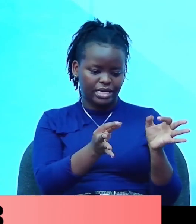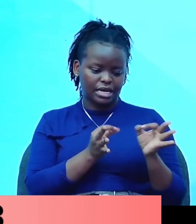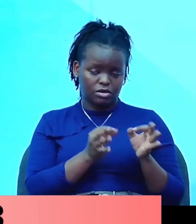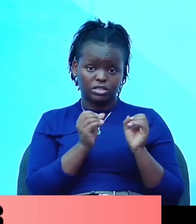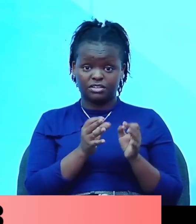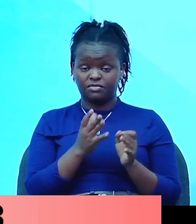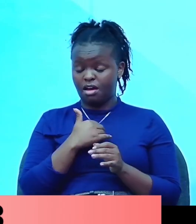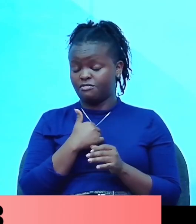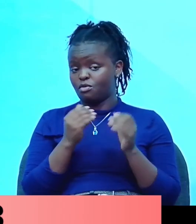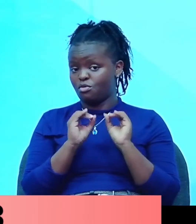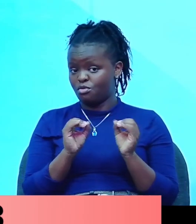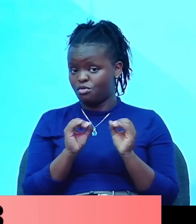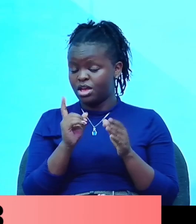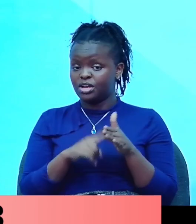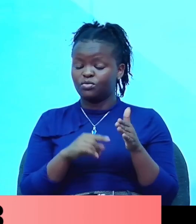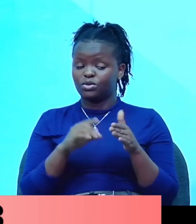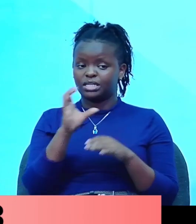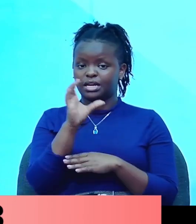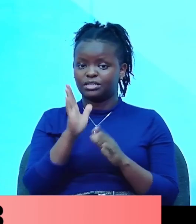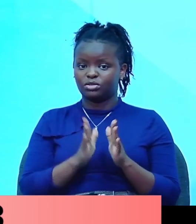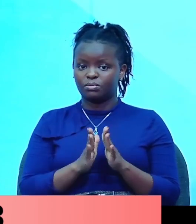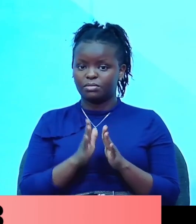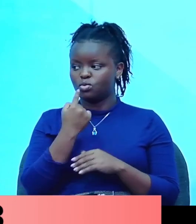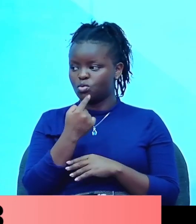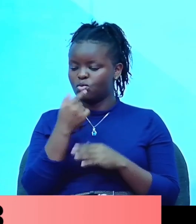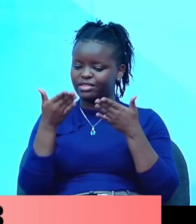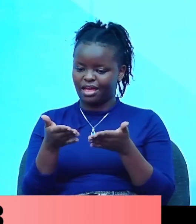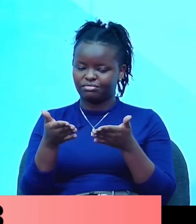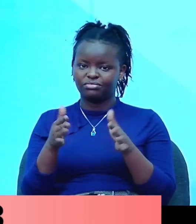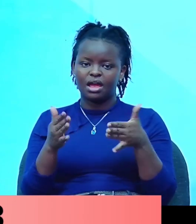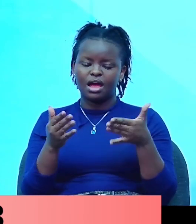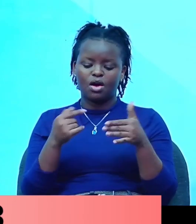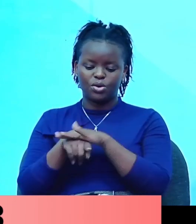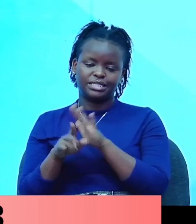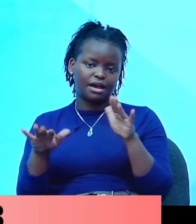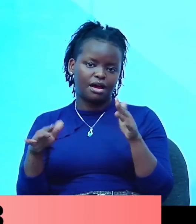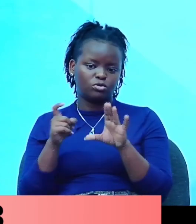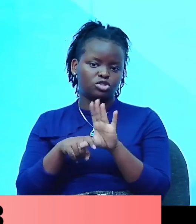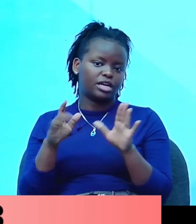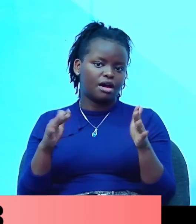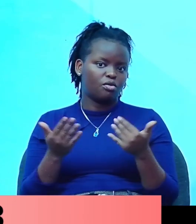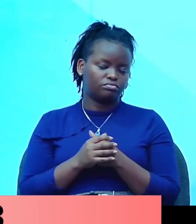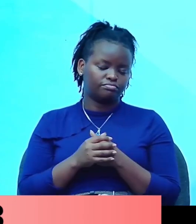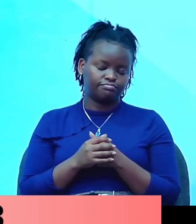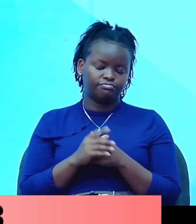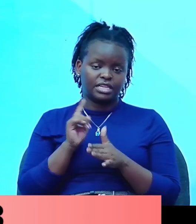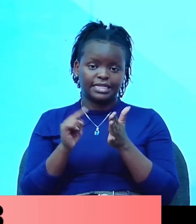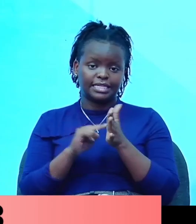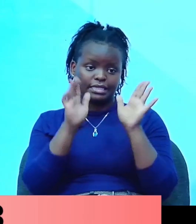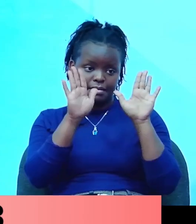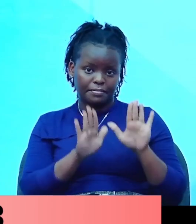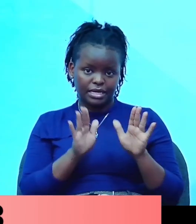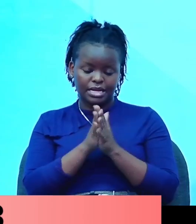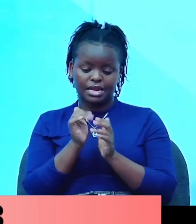hana, right? And what are for your customers who already been there? How can they get into this this particular campaign and be active